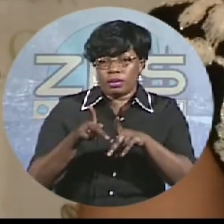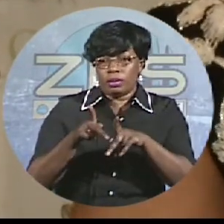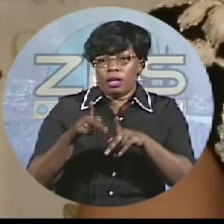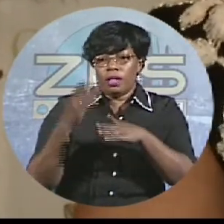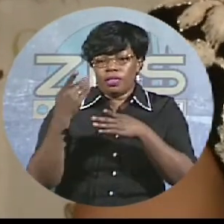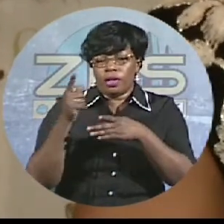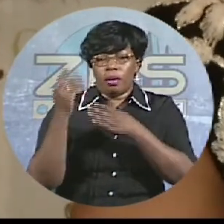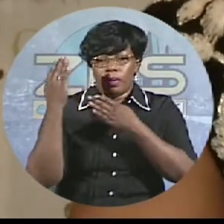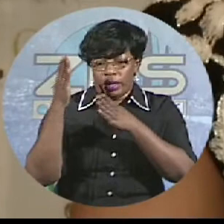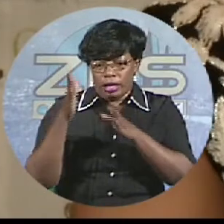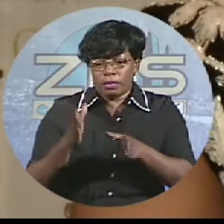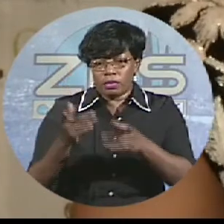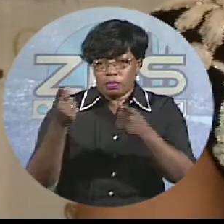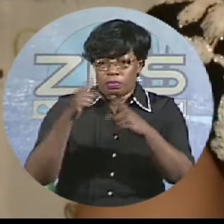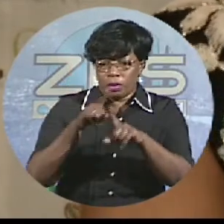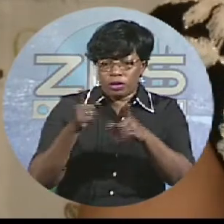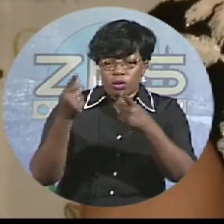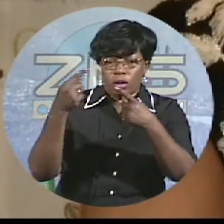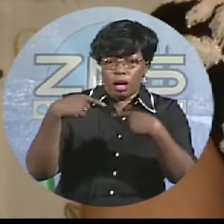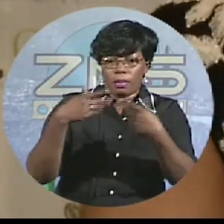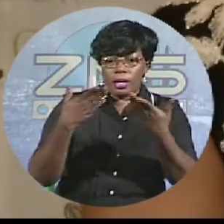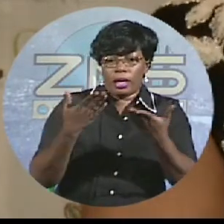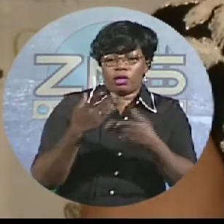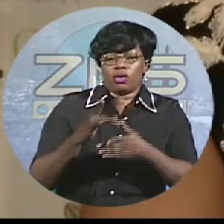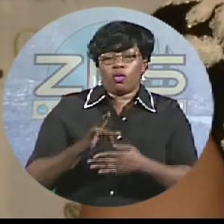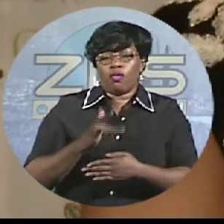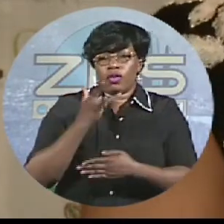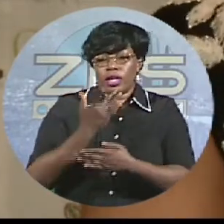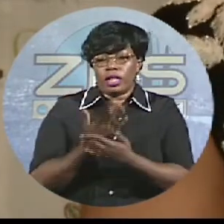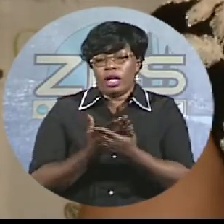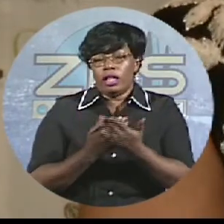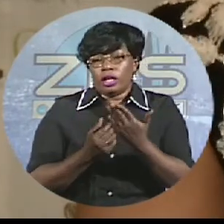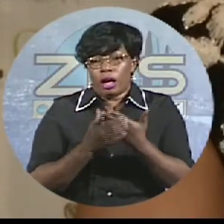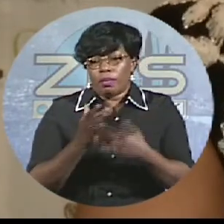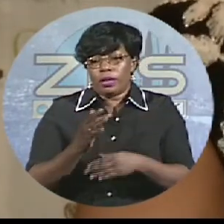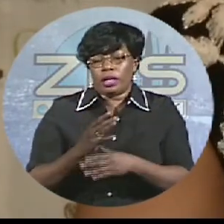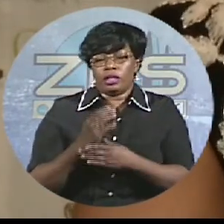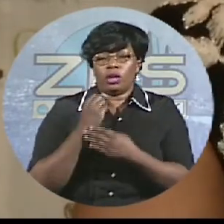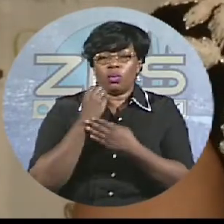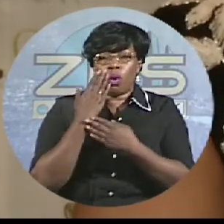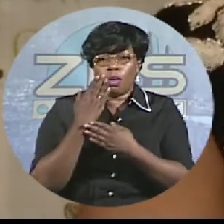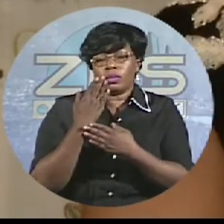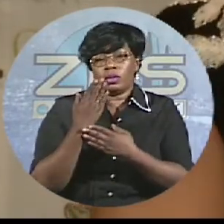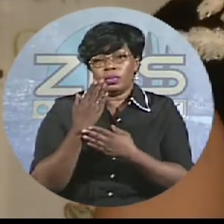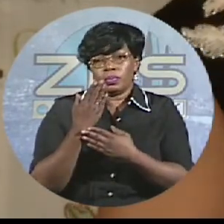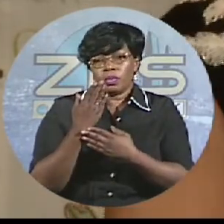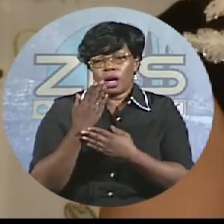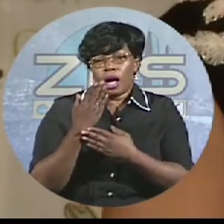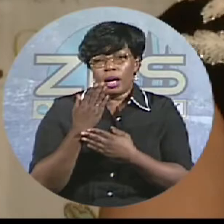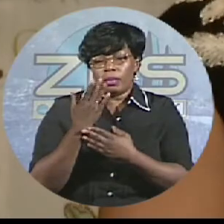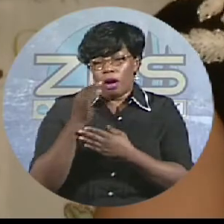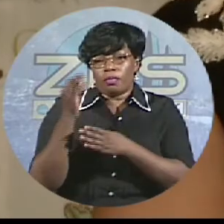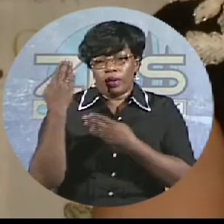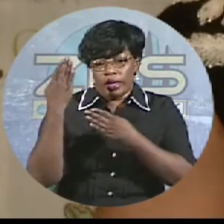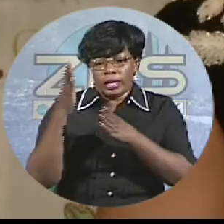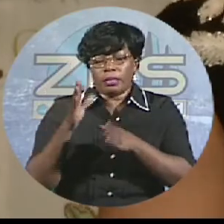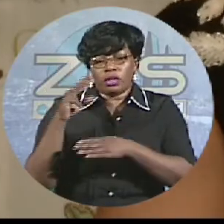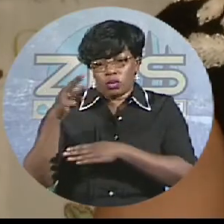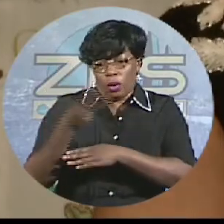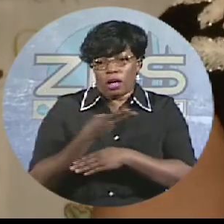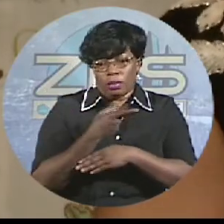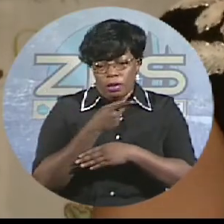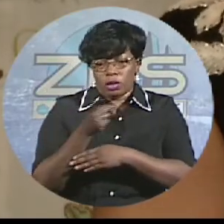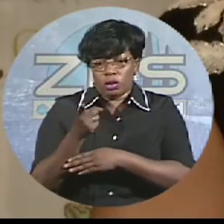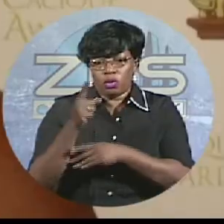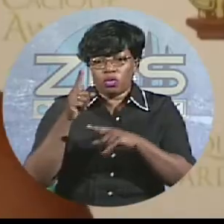that to come here to feel the warmth of the people and the welcome of Bahamians, that you can't